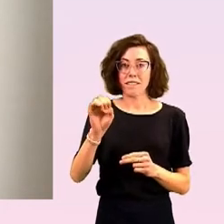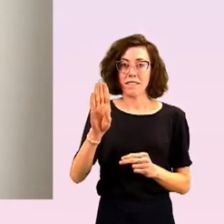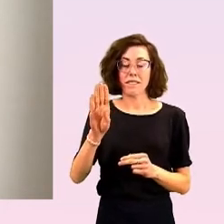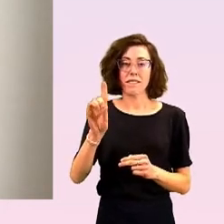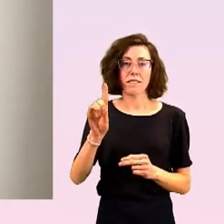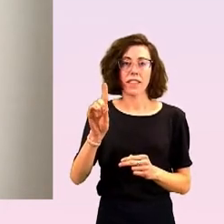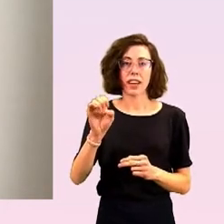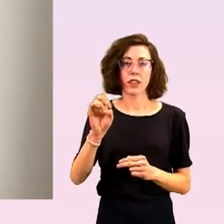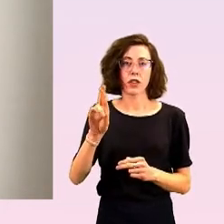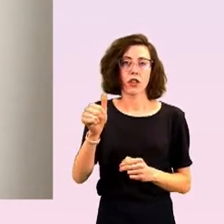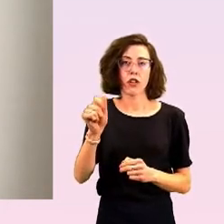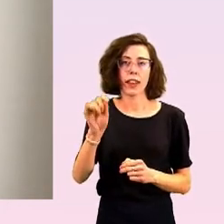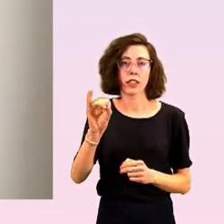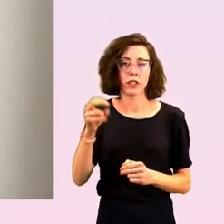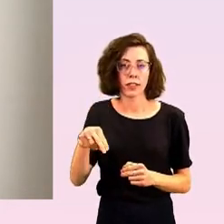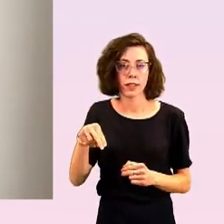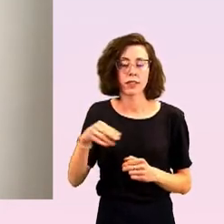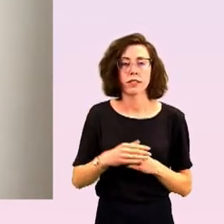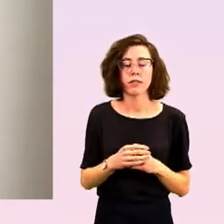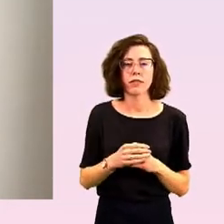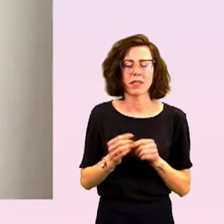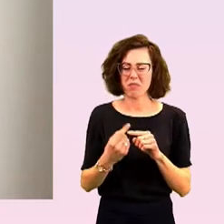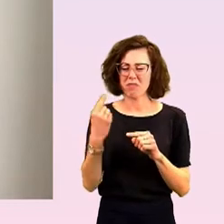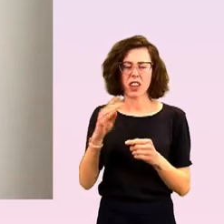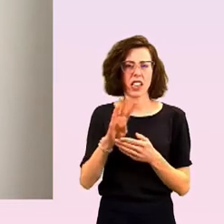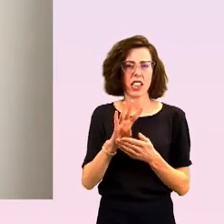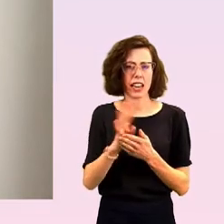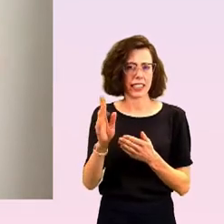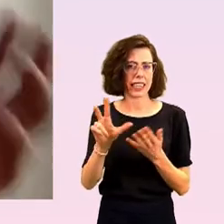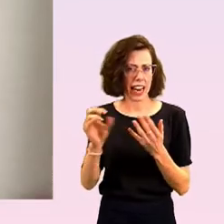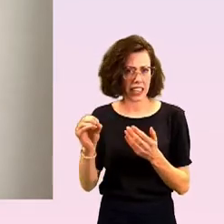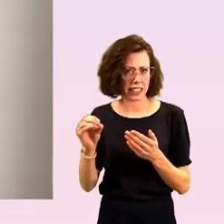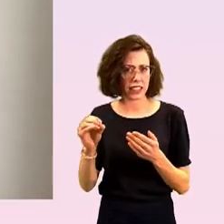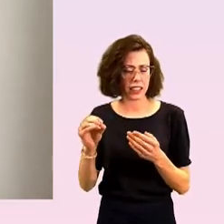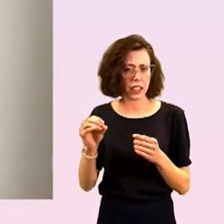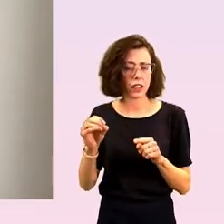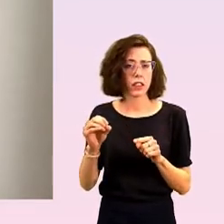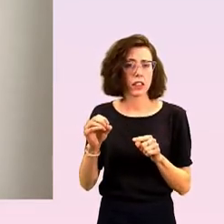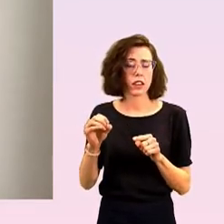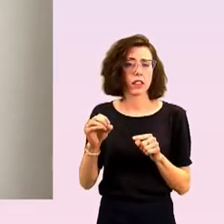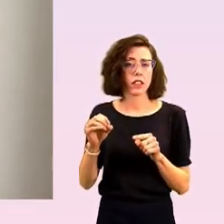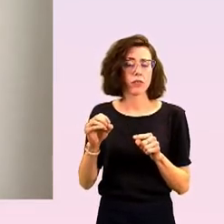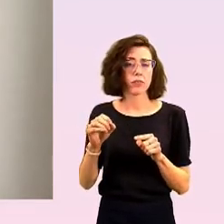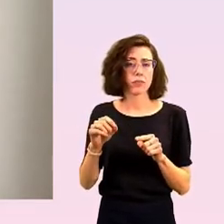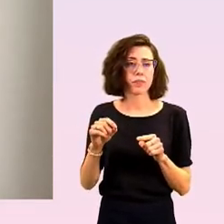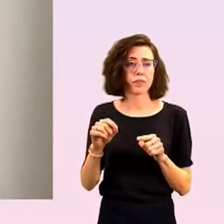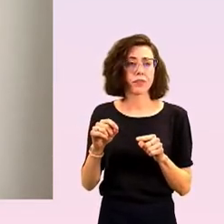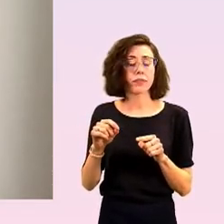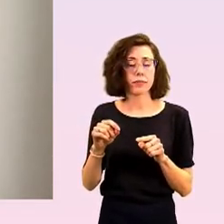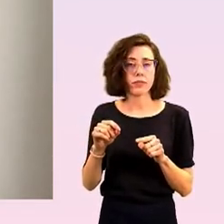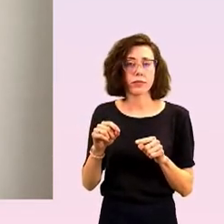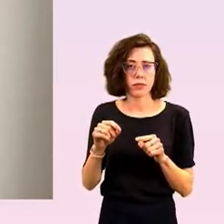short. And there was a period in the 1980s when, along with proposals